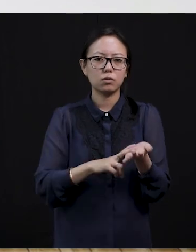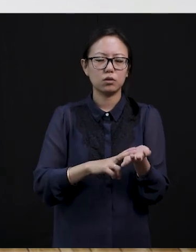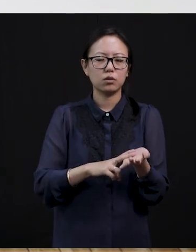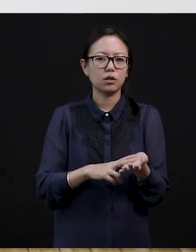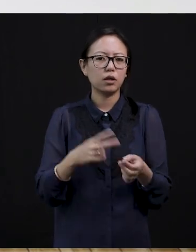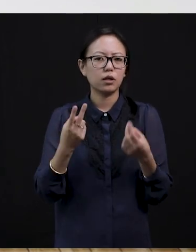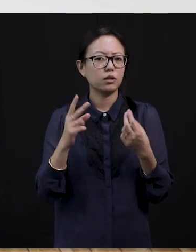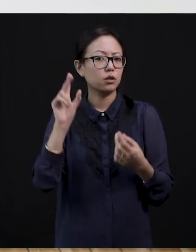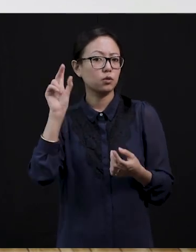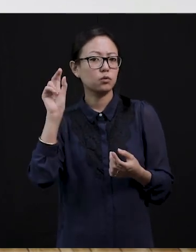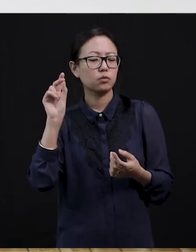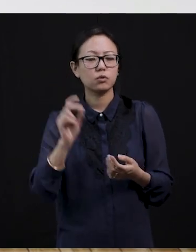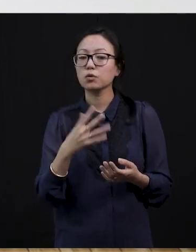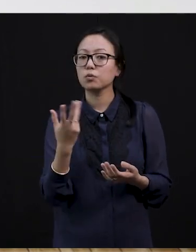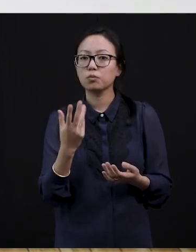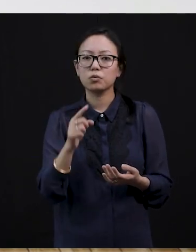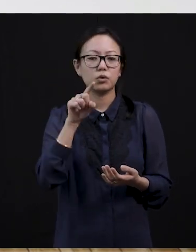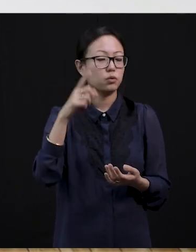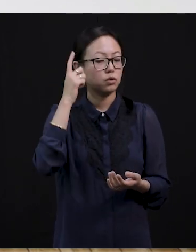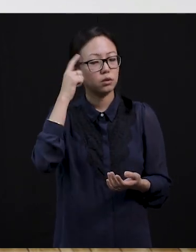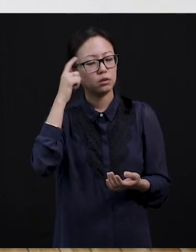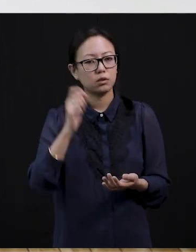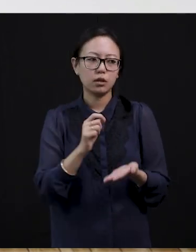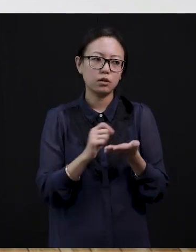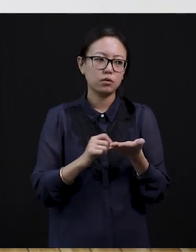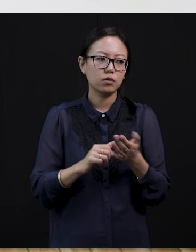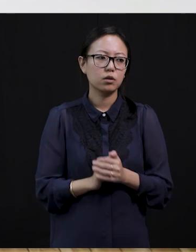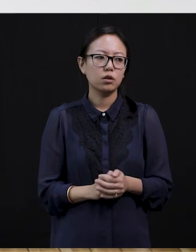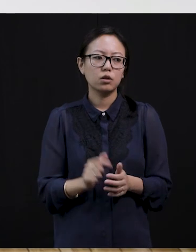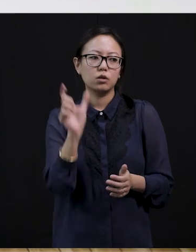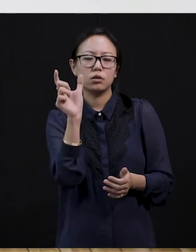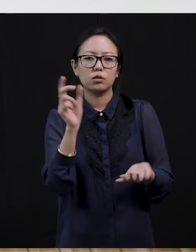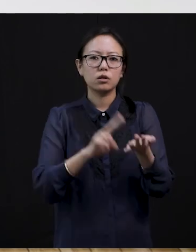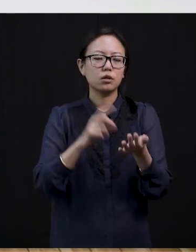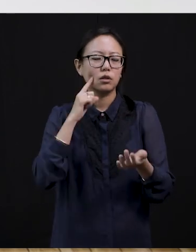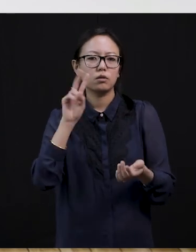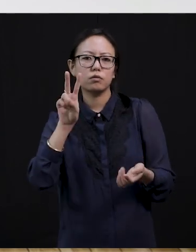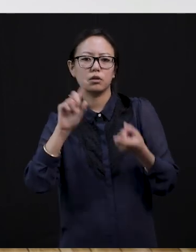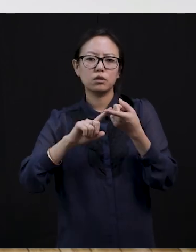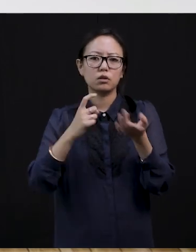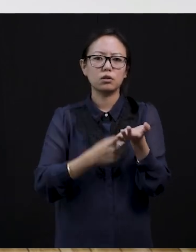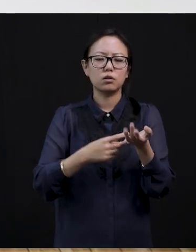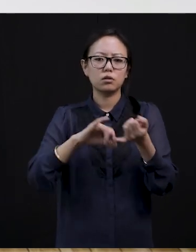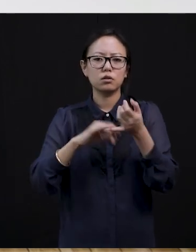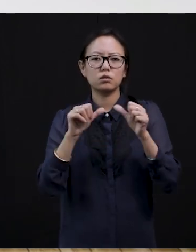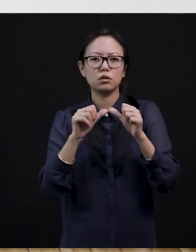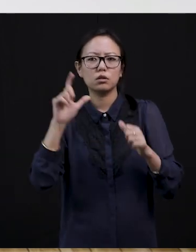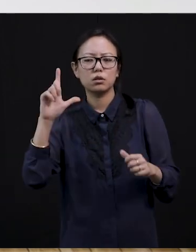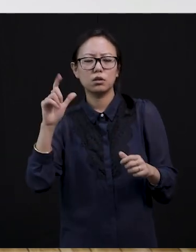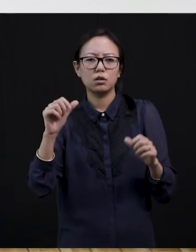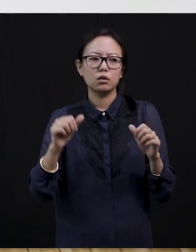adult franchise? So universal means everybody, adult, whoever is not a child, franchise means your voting